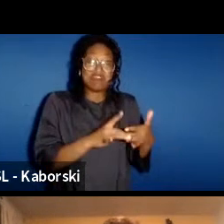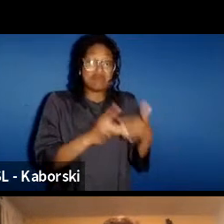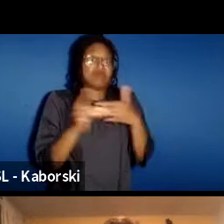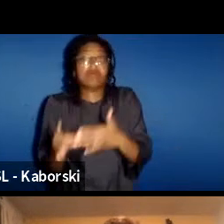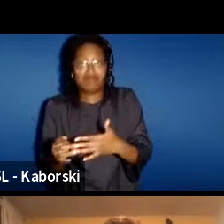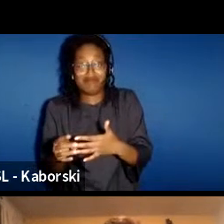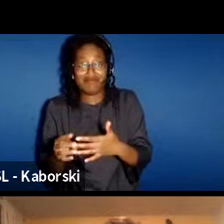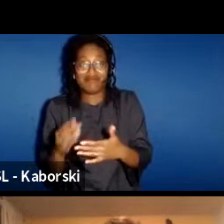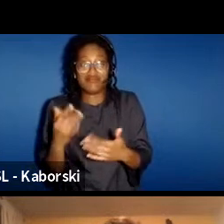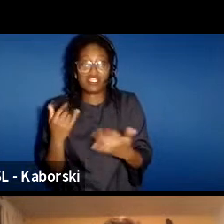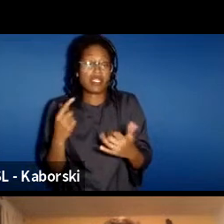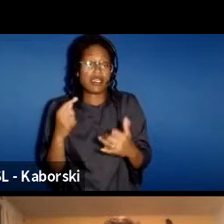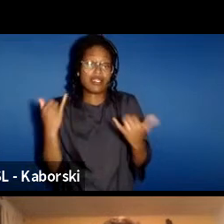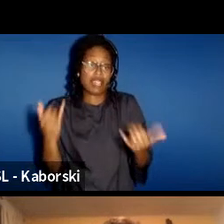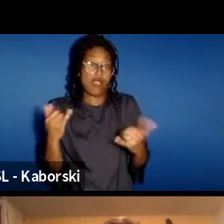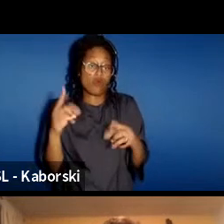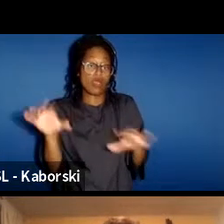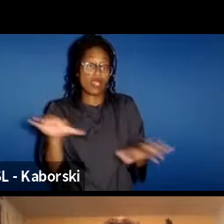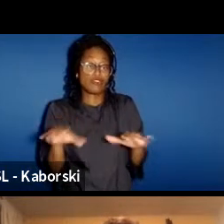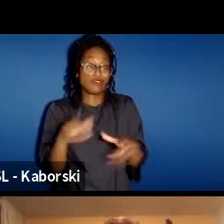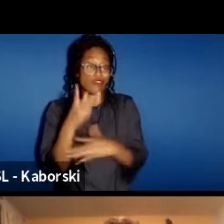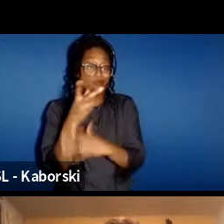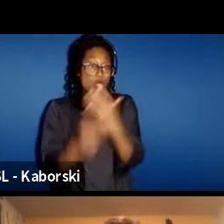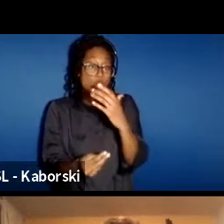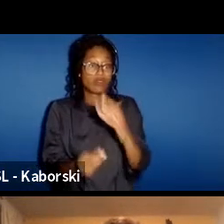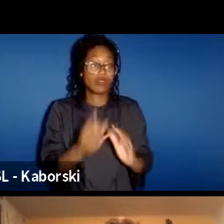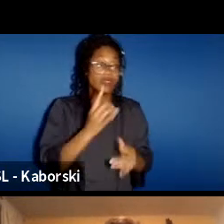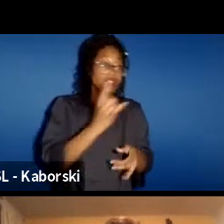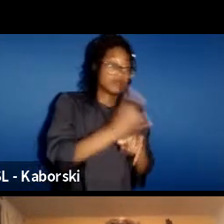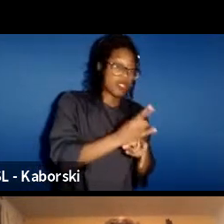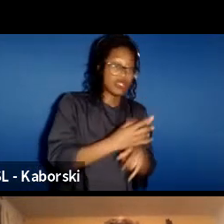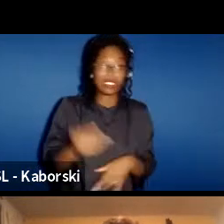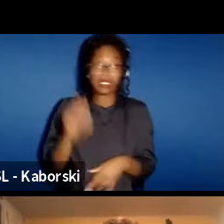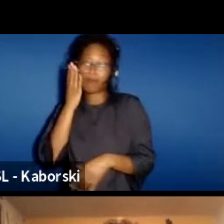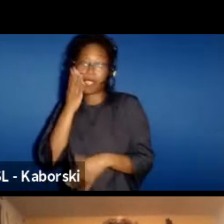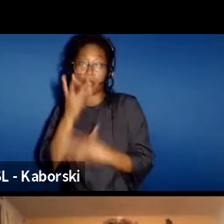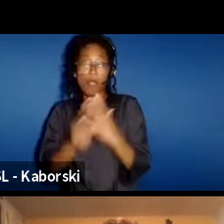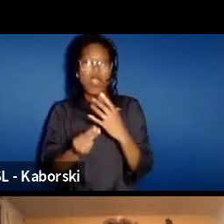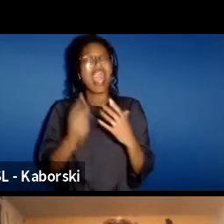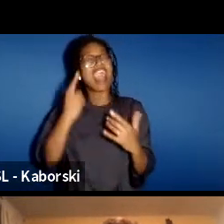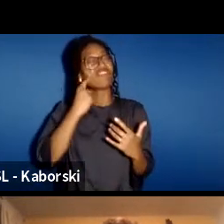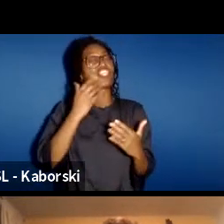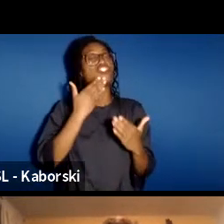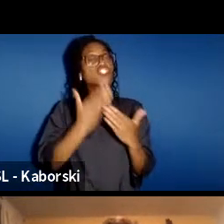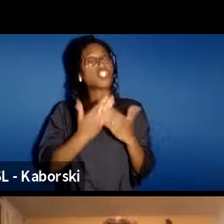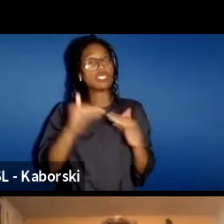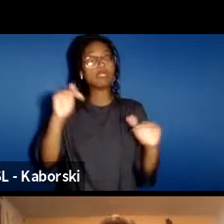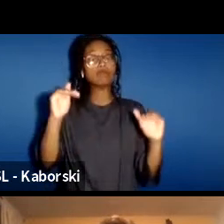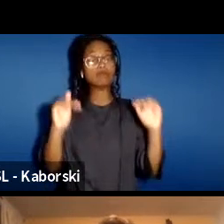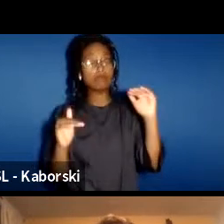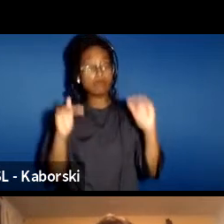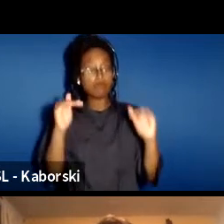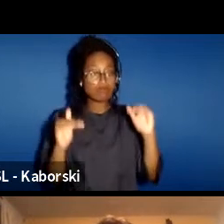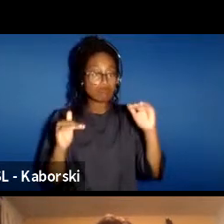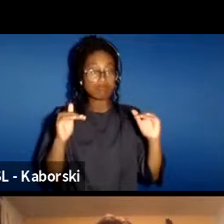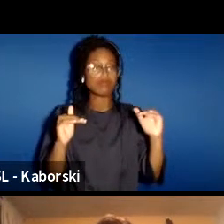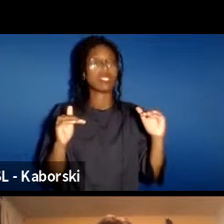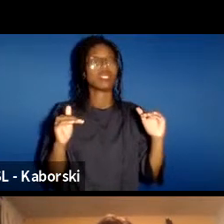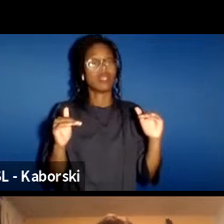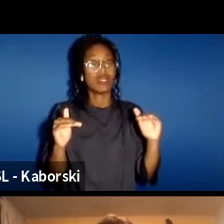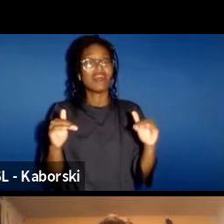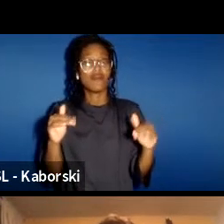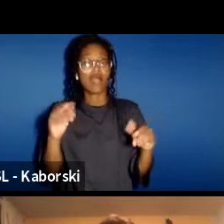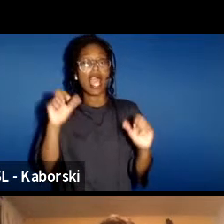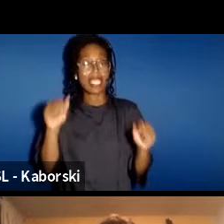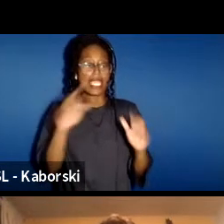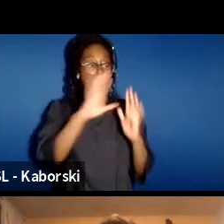now, we do both. We do spirits and we do beer. And I think it's a nice juxtaposition to be able to design